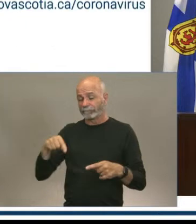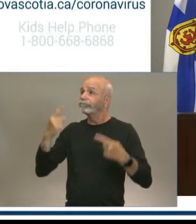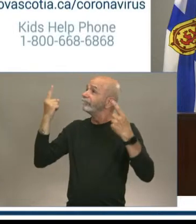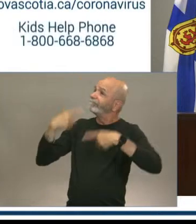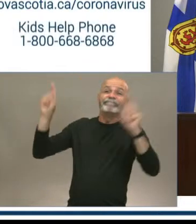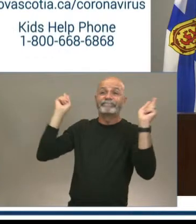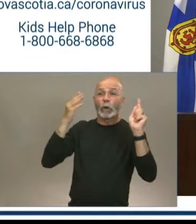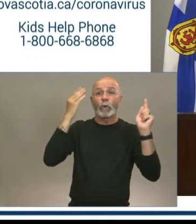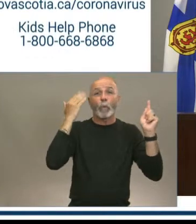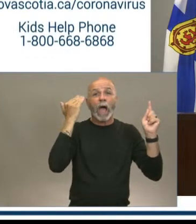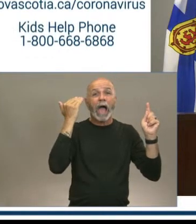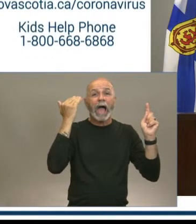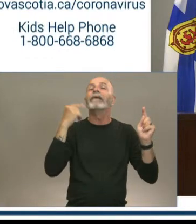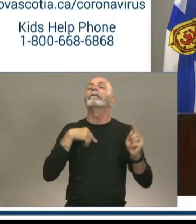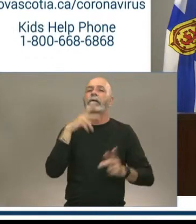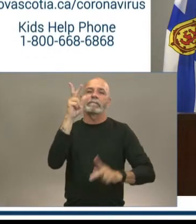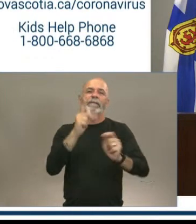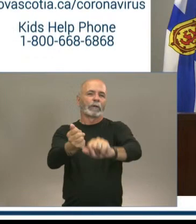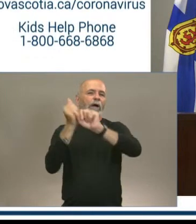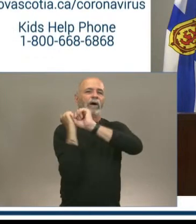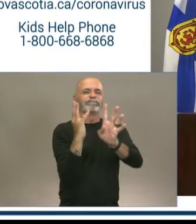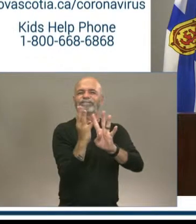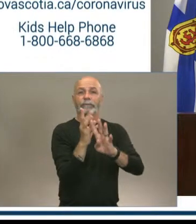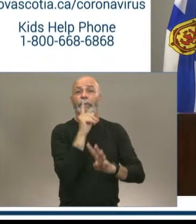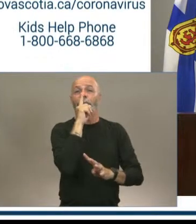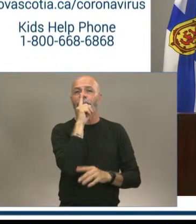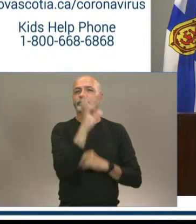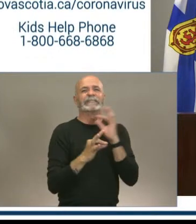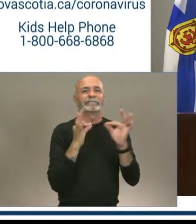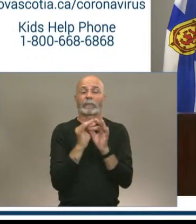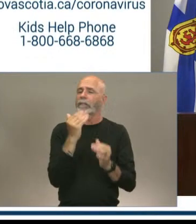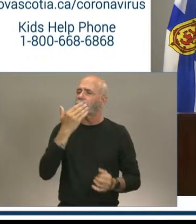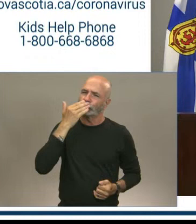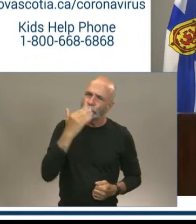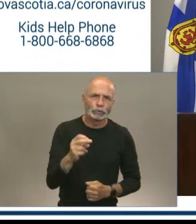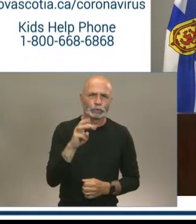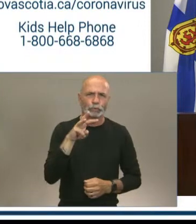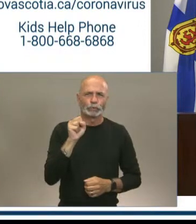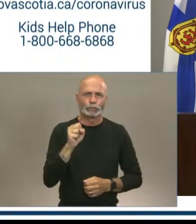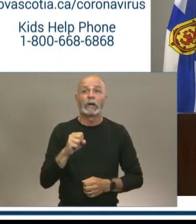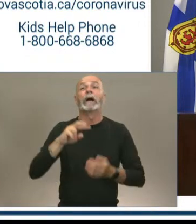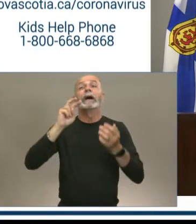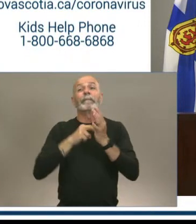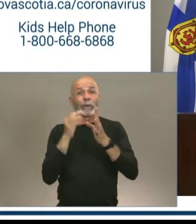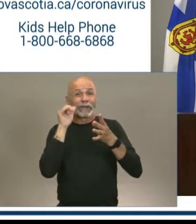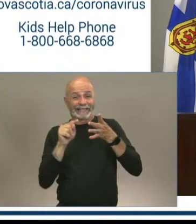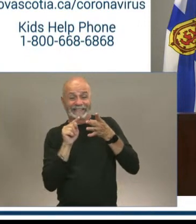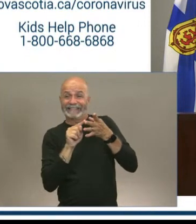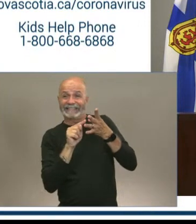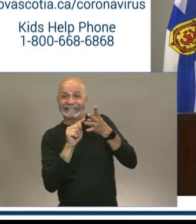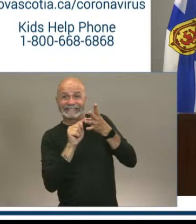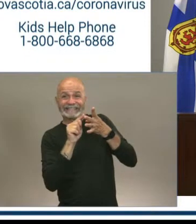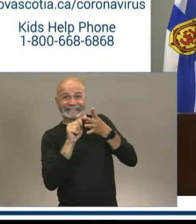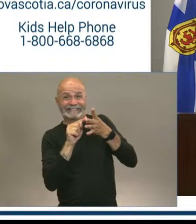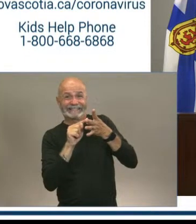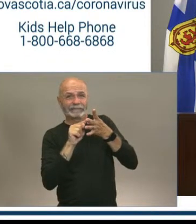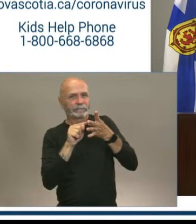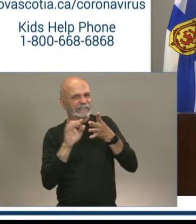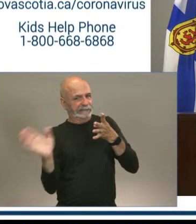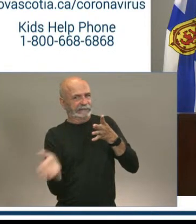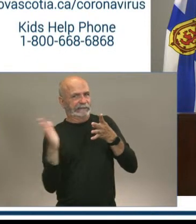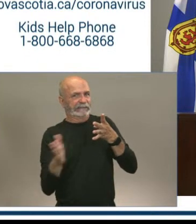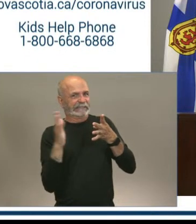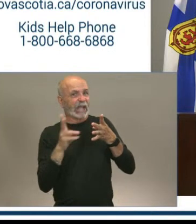into phase 3 and opening up our borders a bit more, that testing will continue to be really important. So thank you so much, and I'll turn it over to